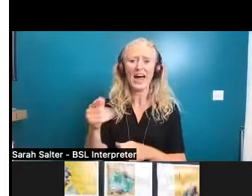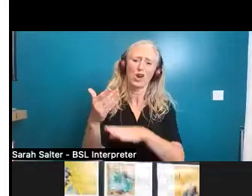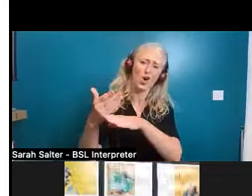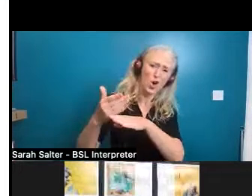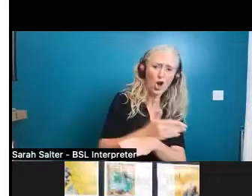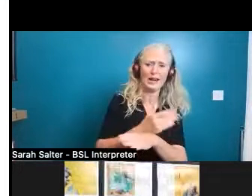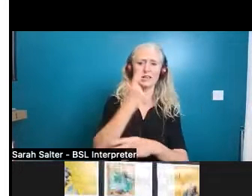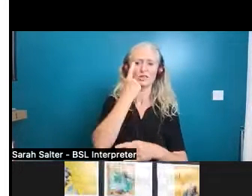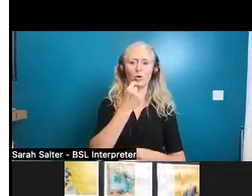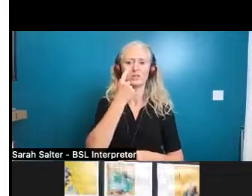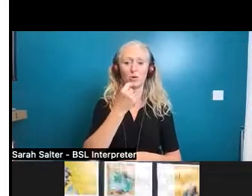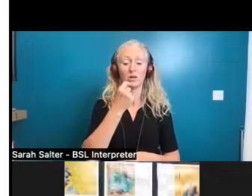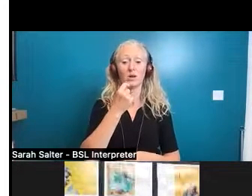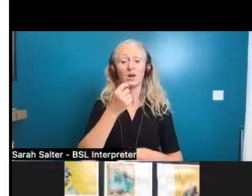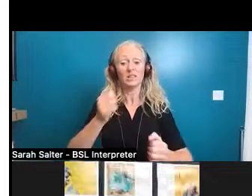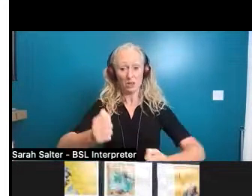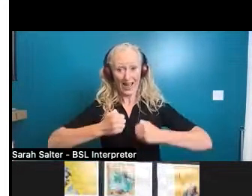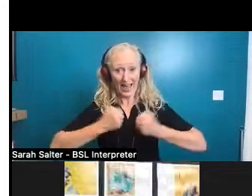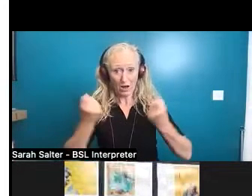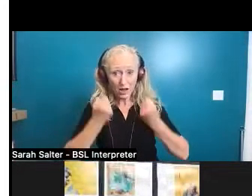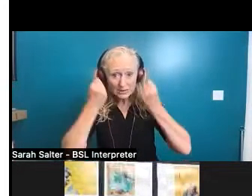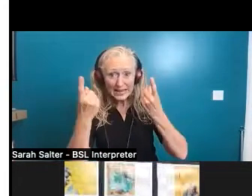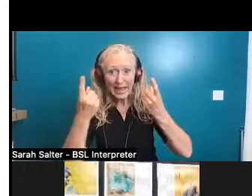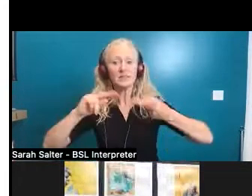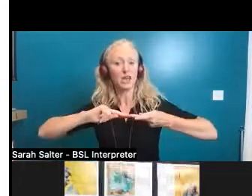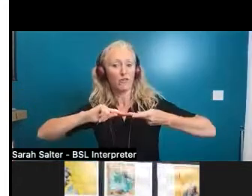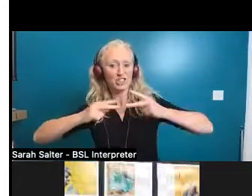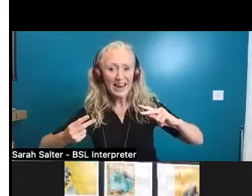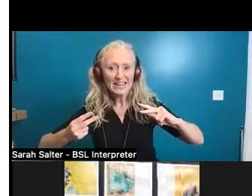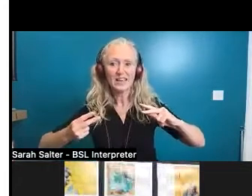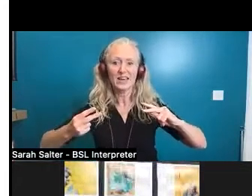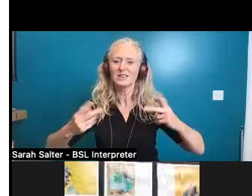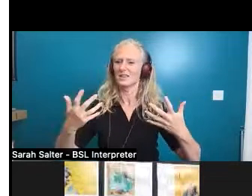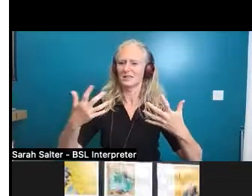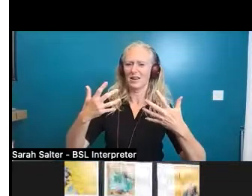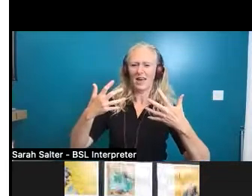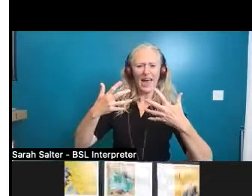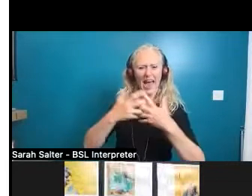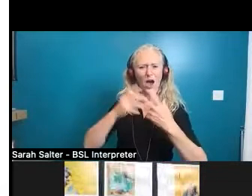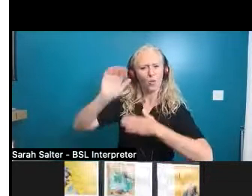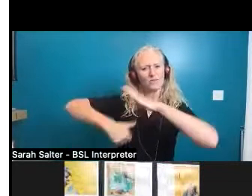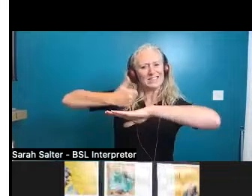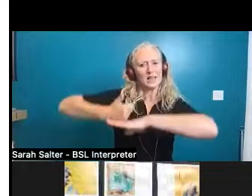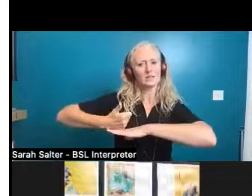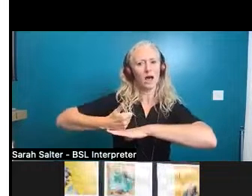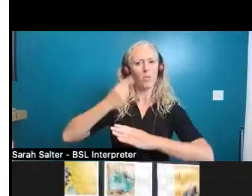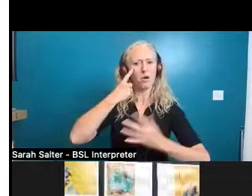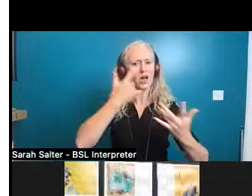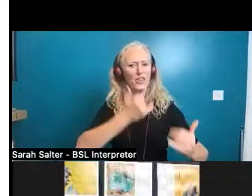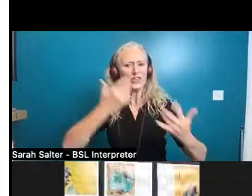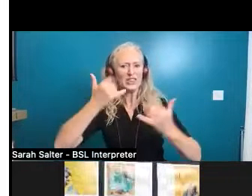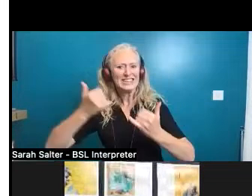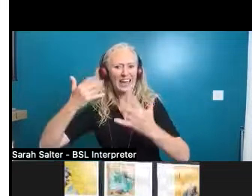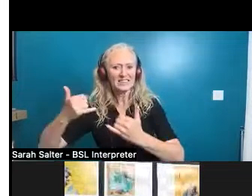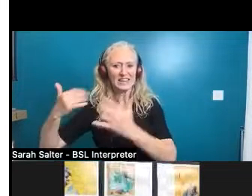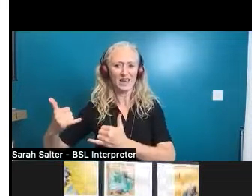in our understanding of genomics and the way that we're now doing genetic testing, we're gently